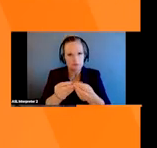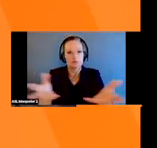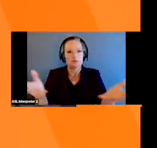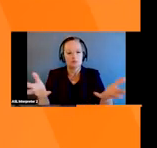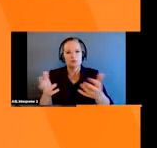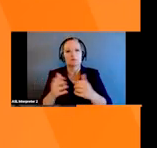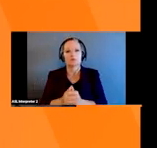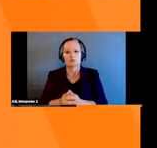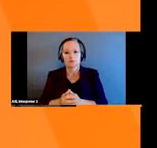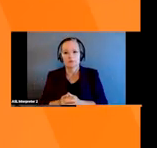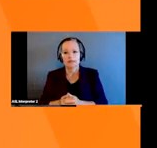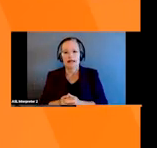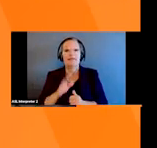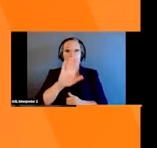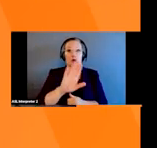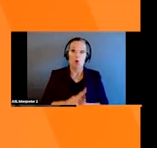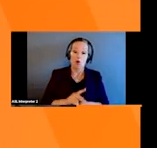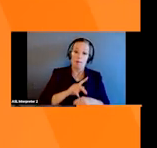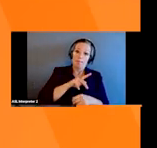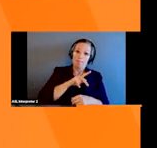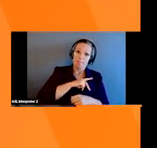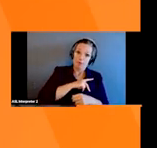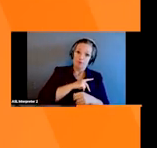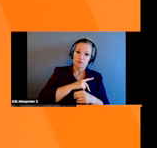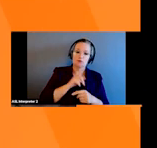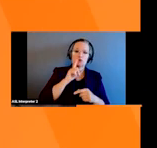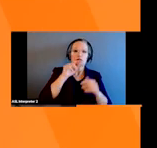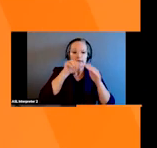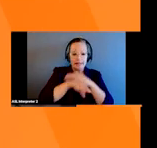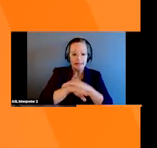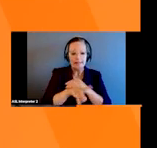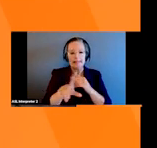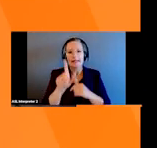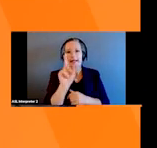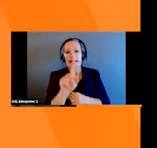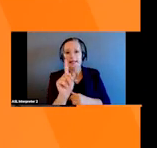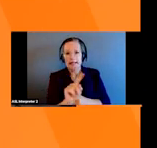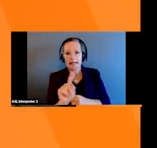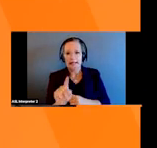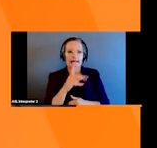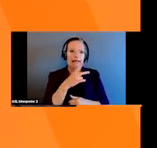and comment and share that. So you're hitting both networks.